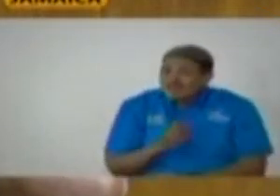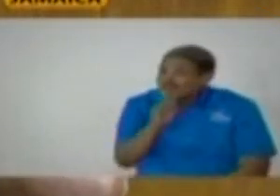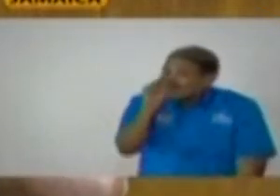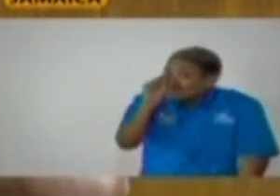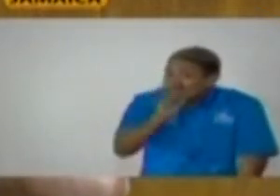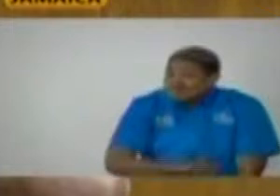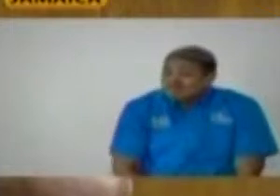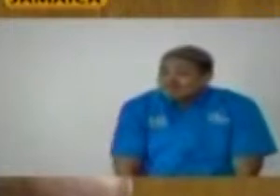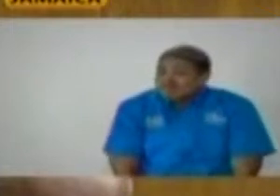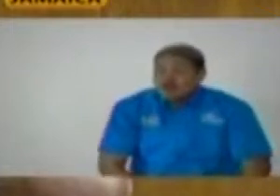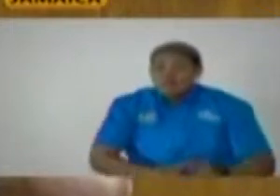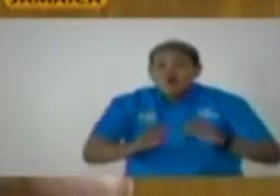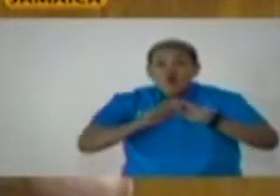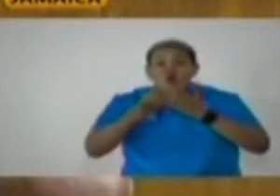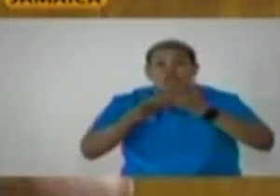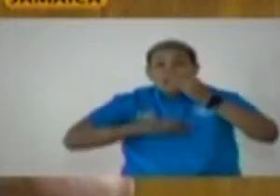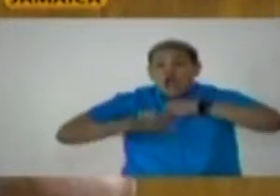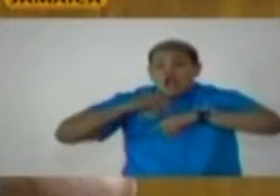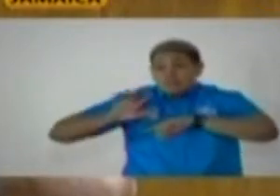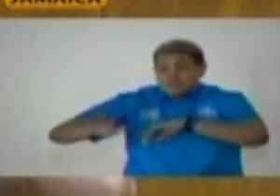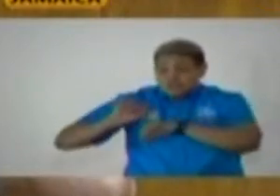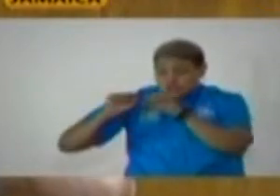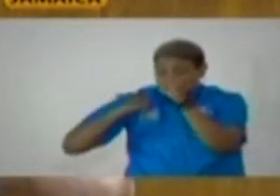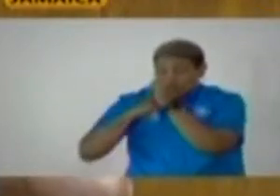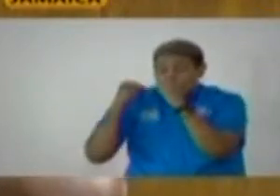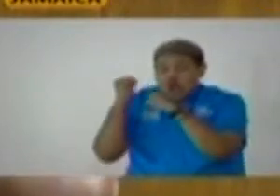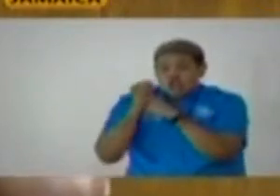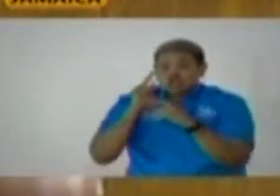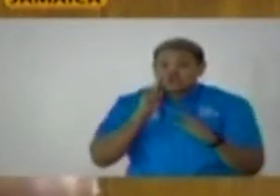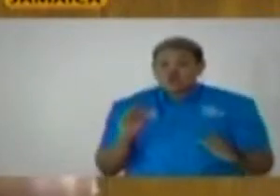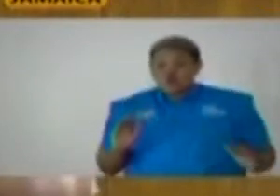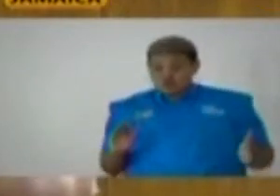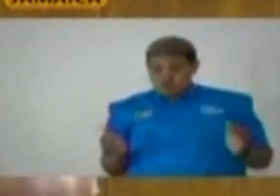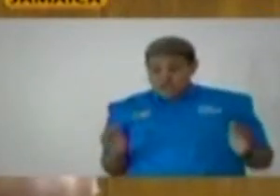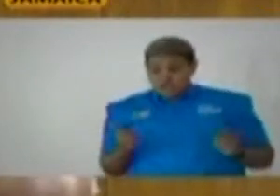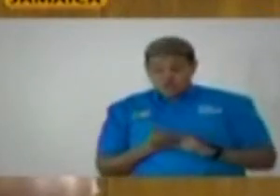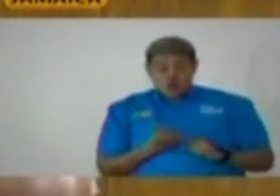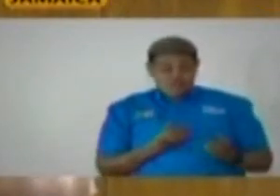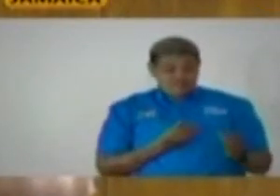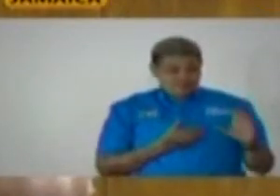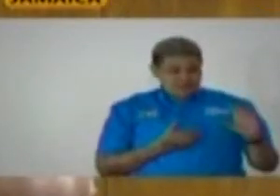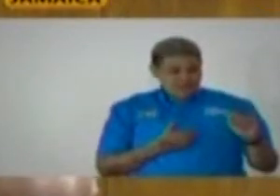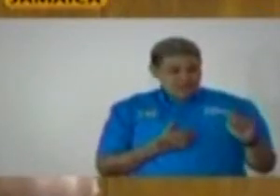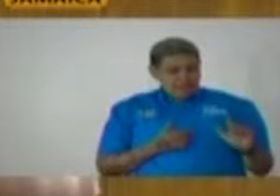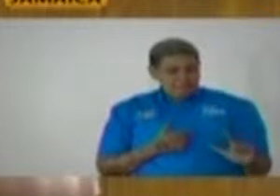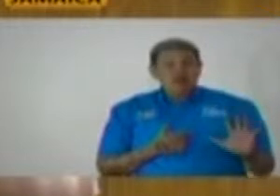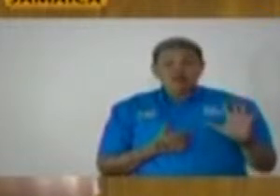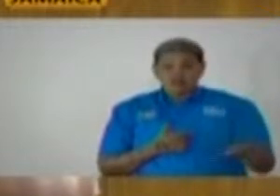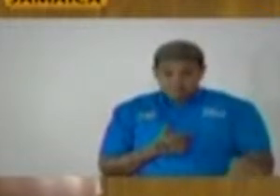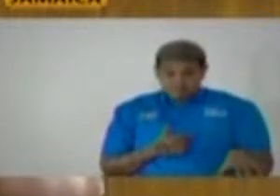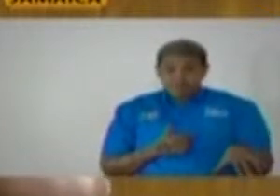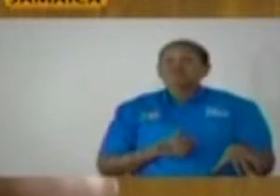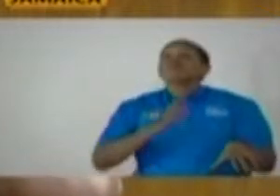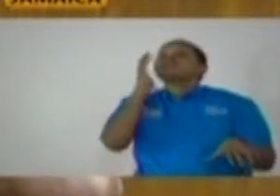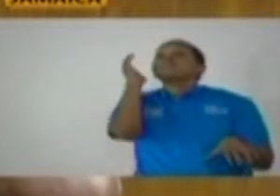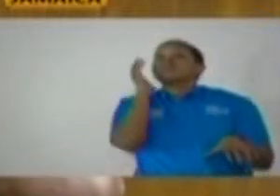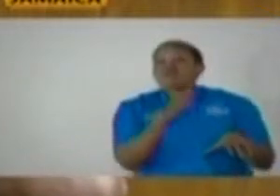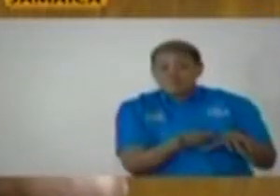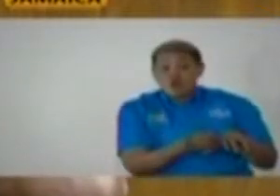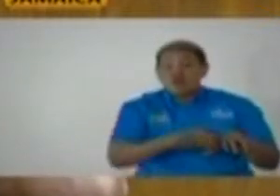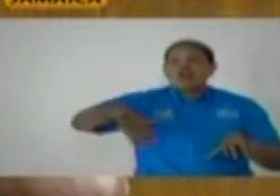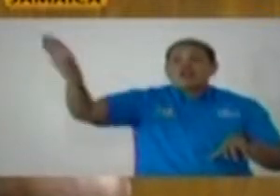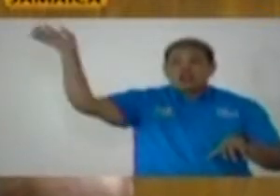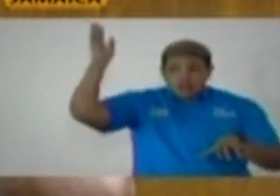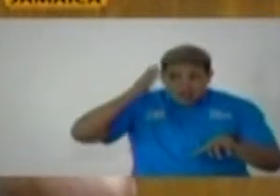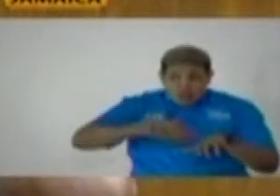how the economy is structured so that the ratio of capital which leaves the country and accrues